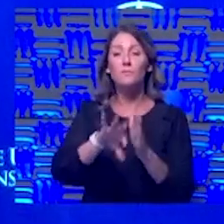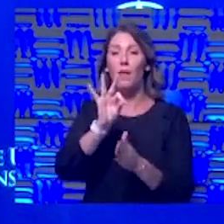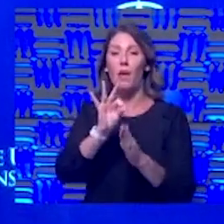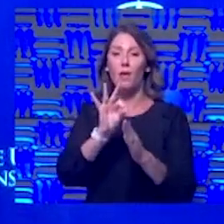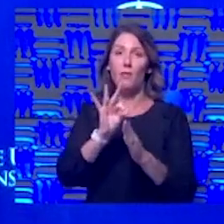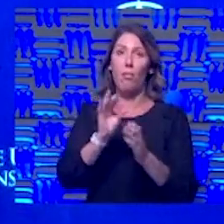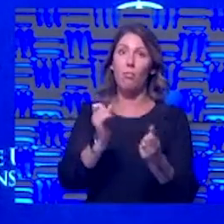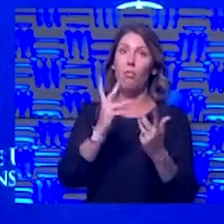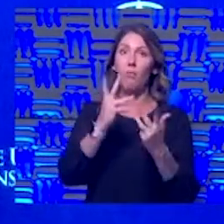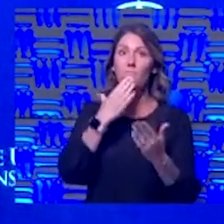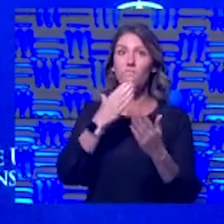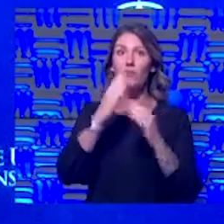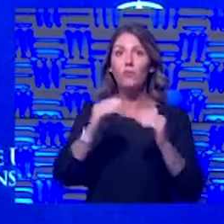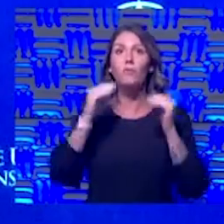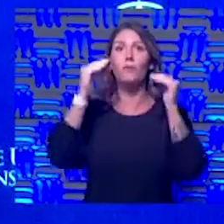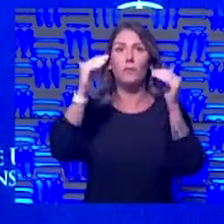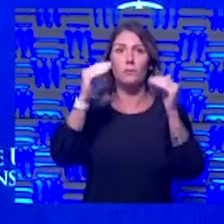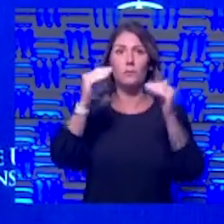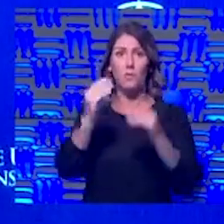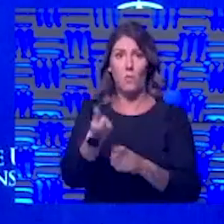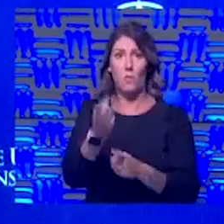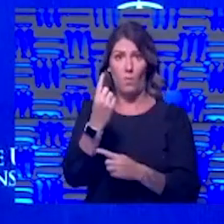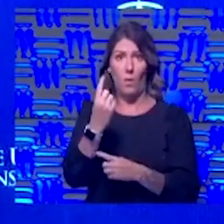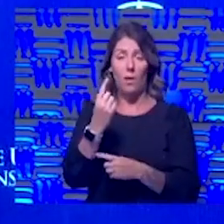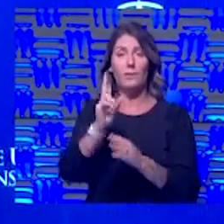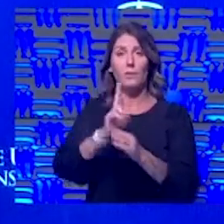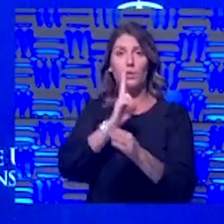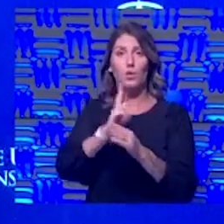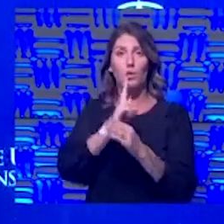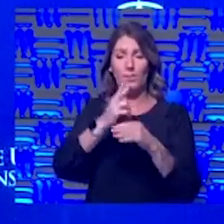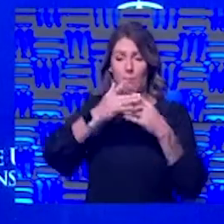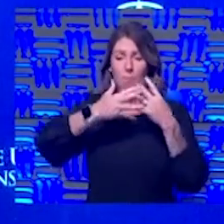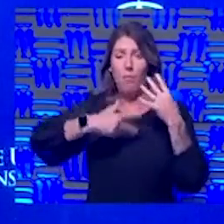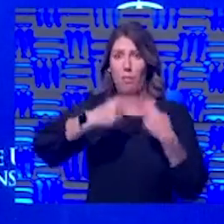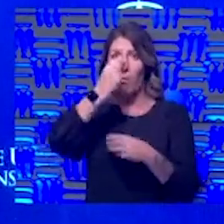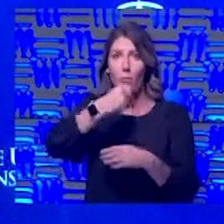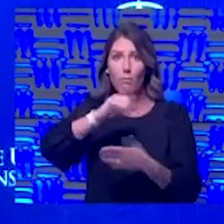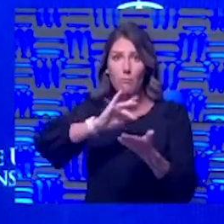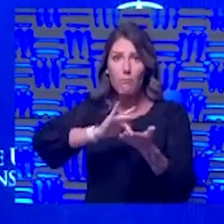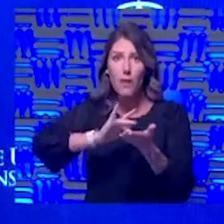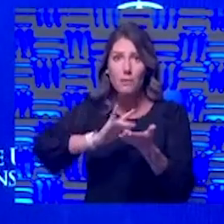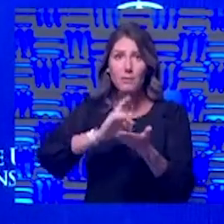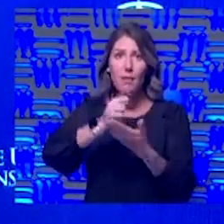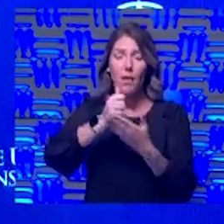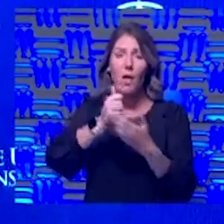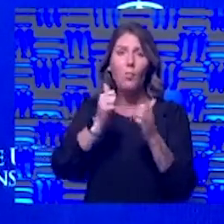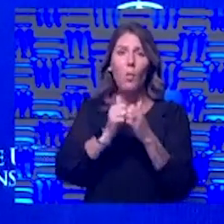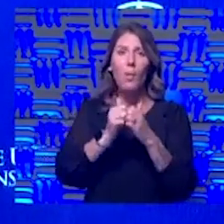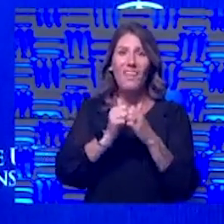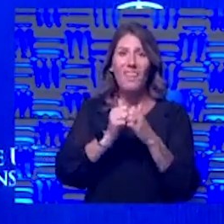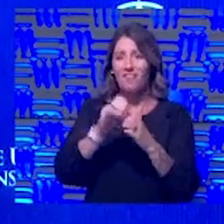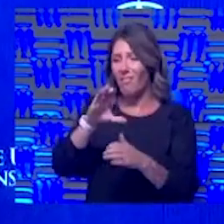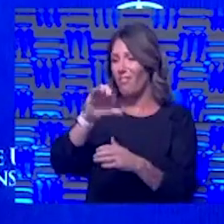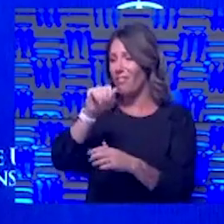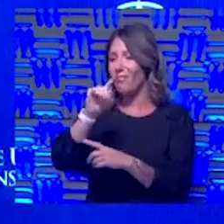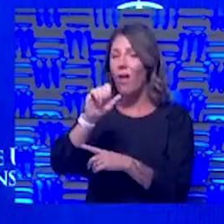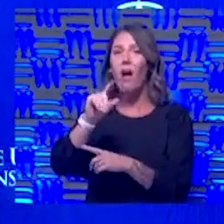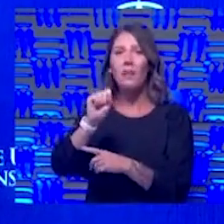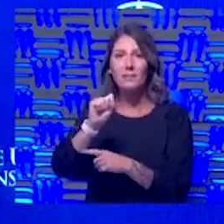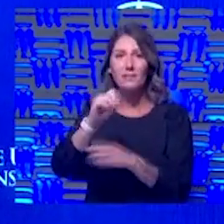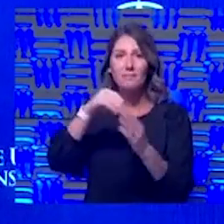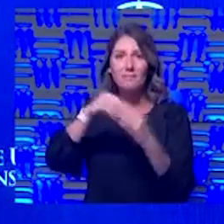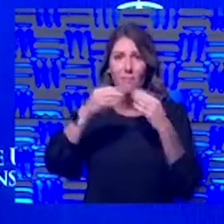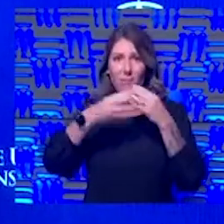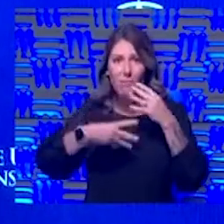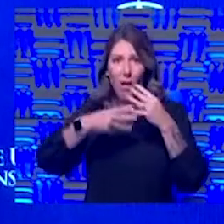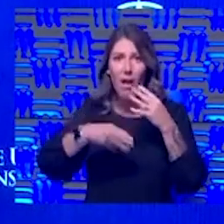advances so far. One is the use of anticoagulation or blood thinners because of the help with those small clots. Yeah. And the second is this lower dose, because